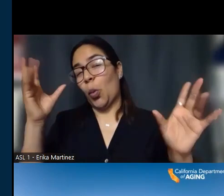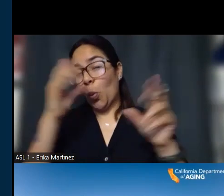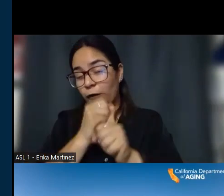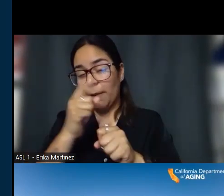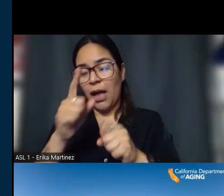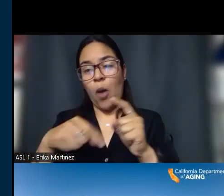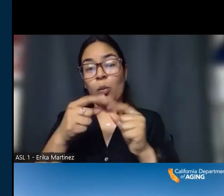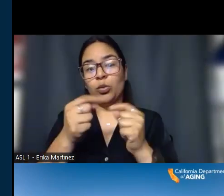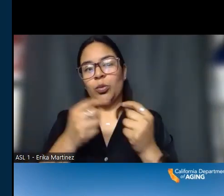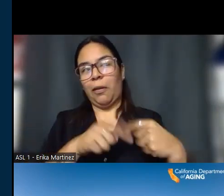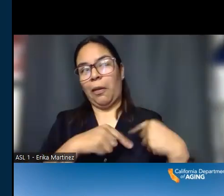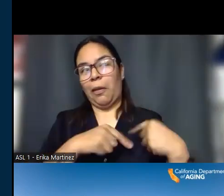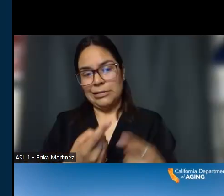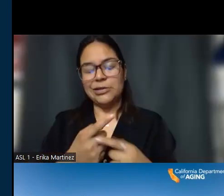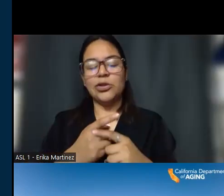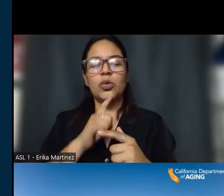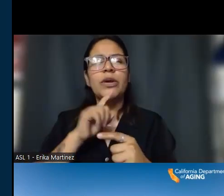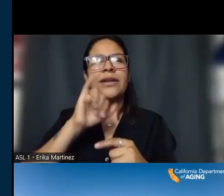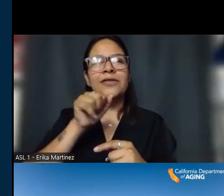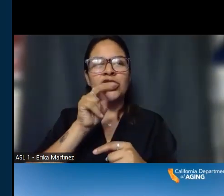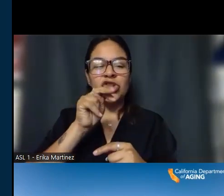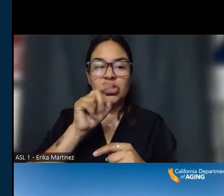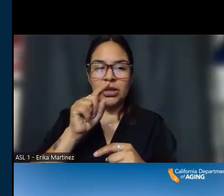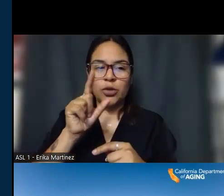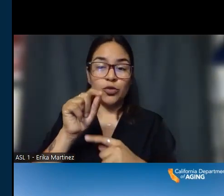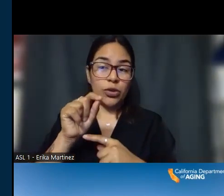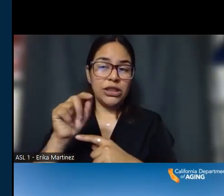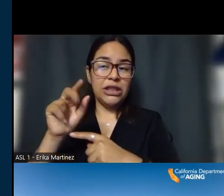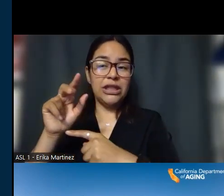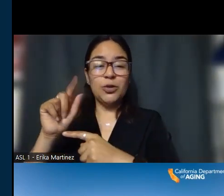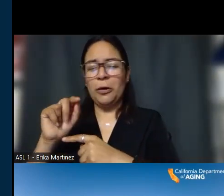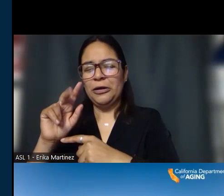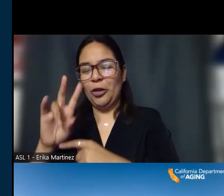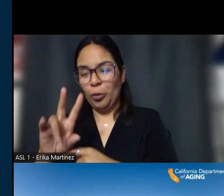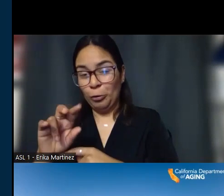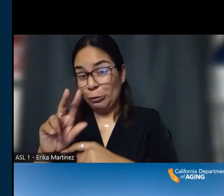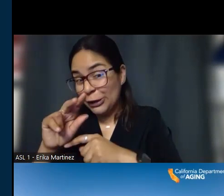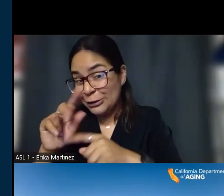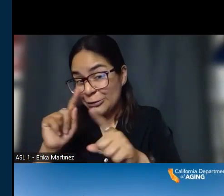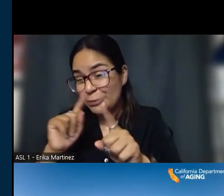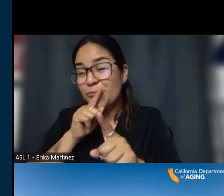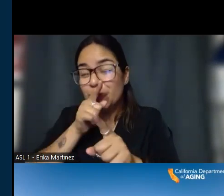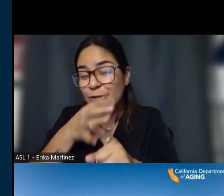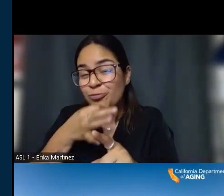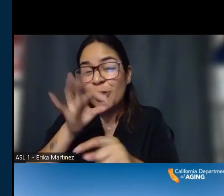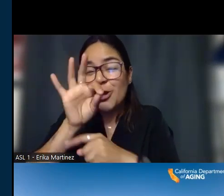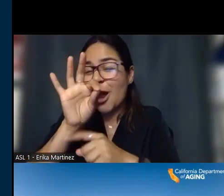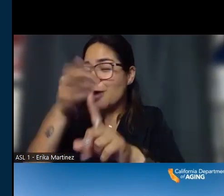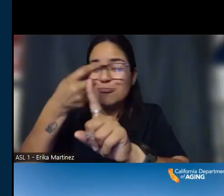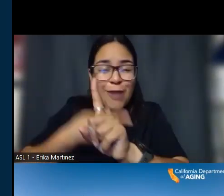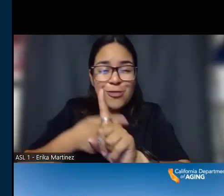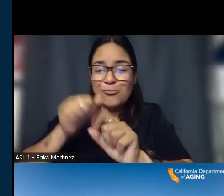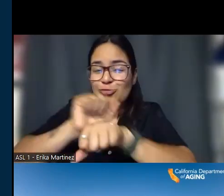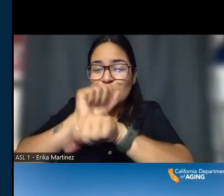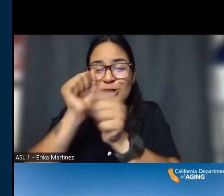We've actually only been operating since January of 2023, so it's been a quick 9 months, but we've been developing the program for a little over a year and a